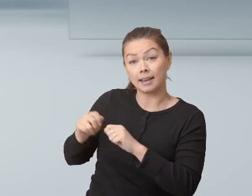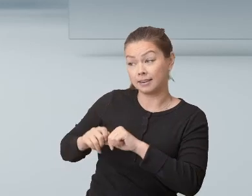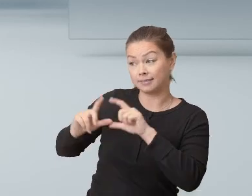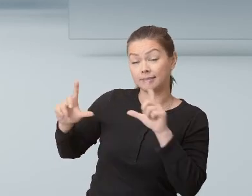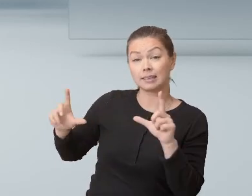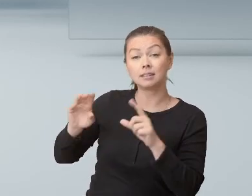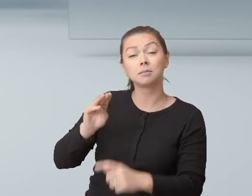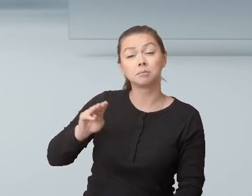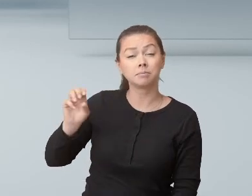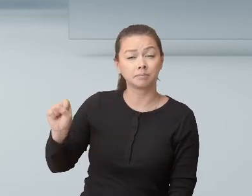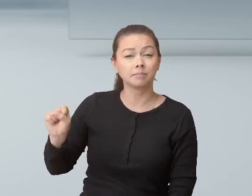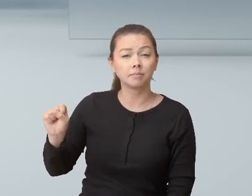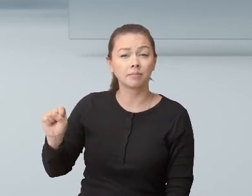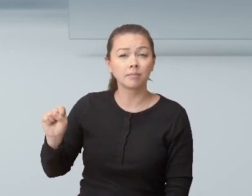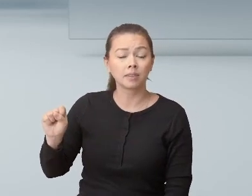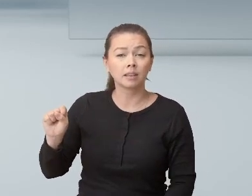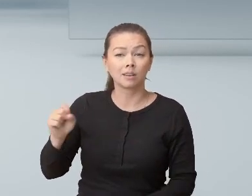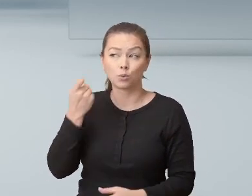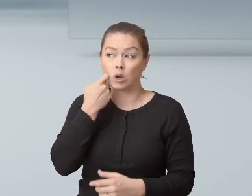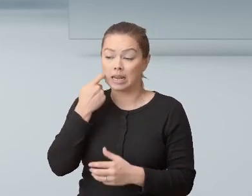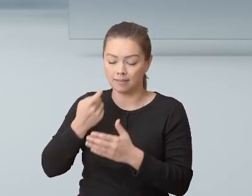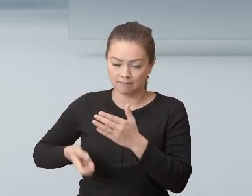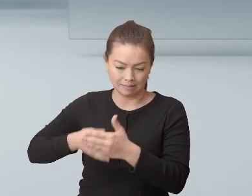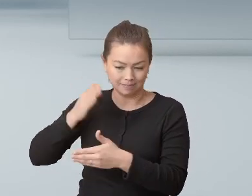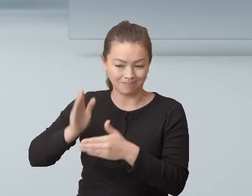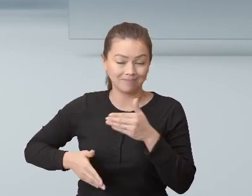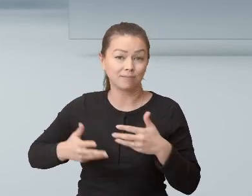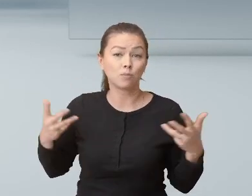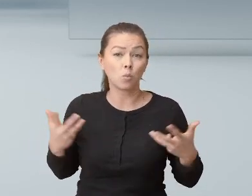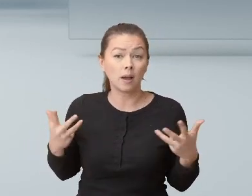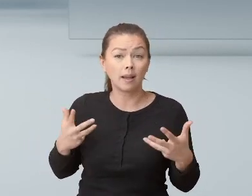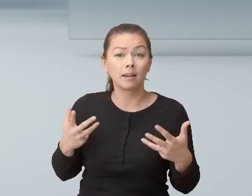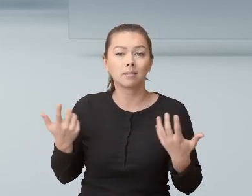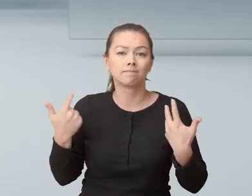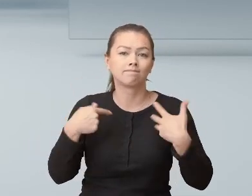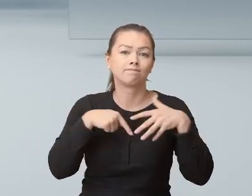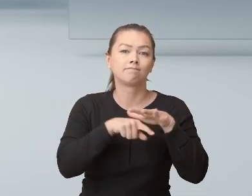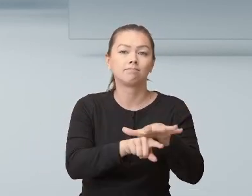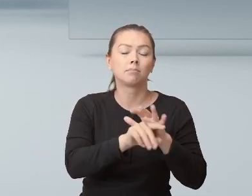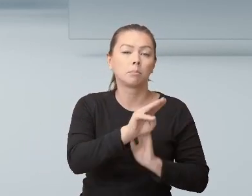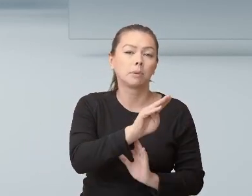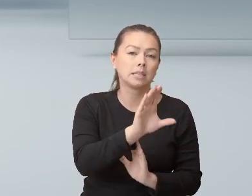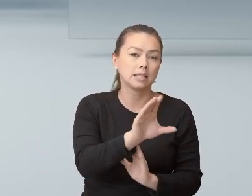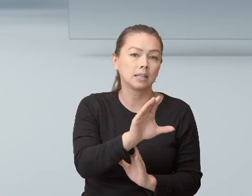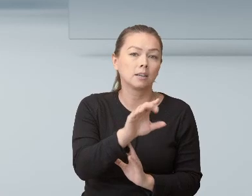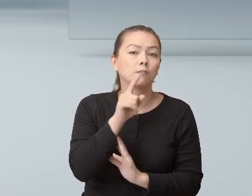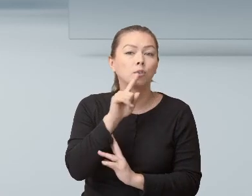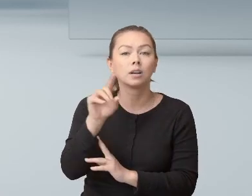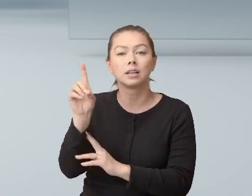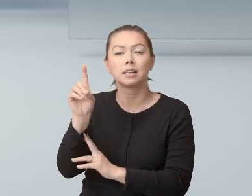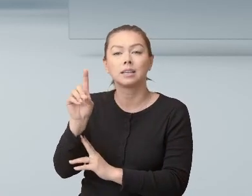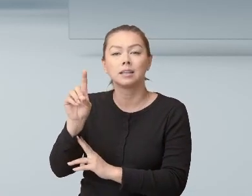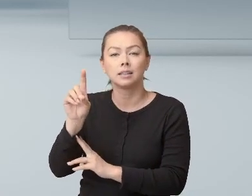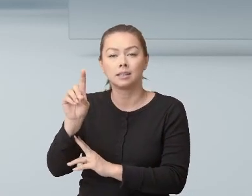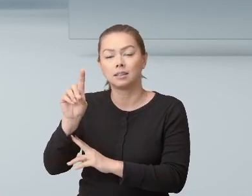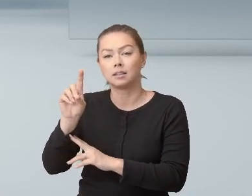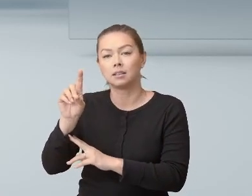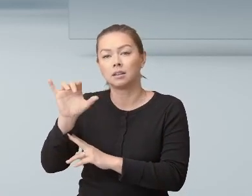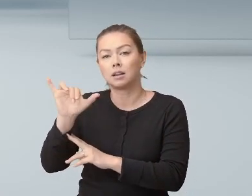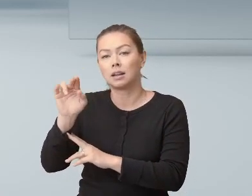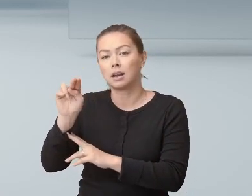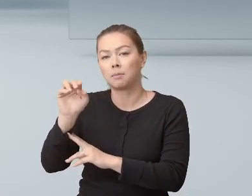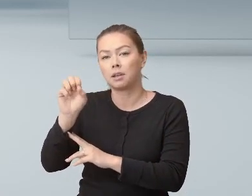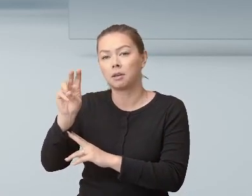has finished is a really nice integration with Business Central with the Microsoft Dynamics Field Service product as well in